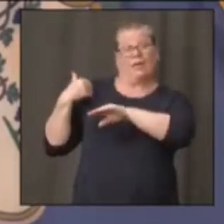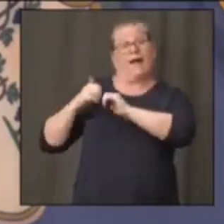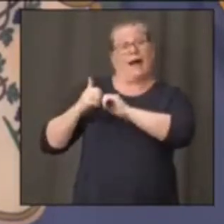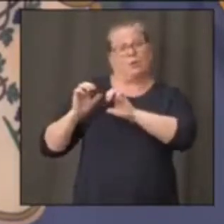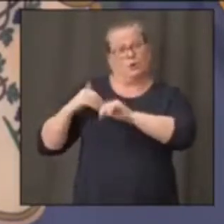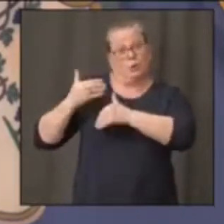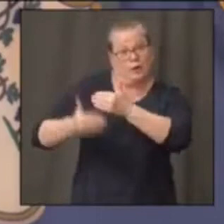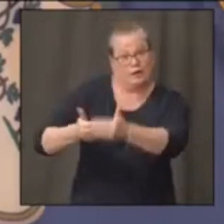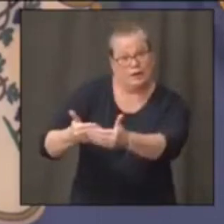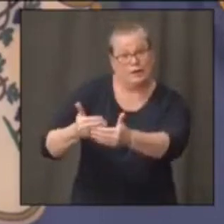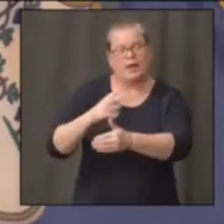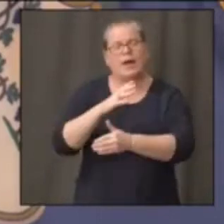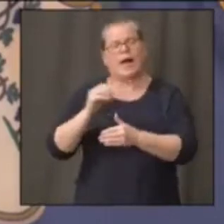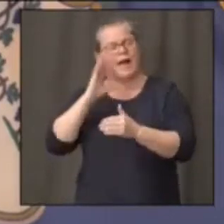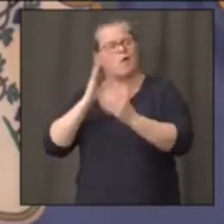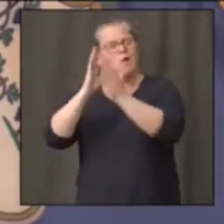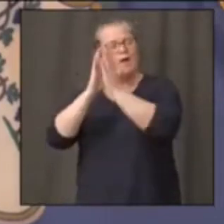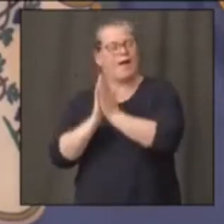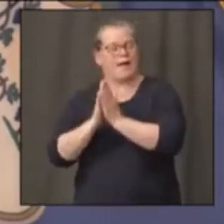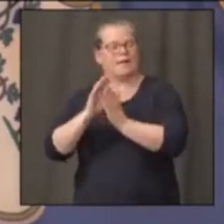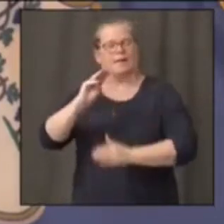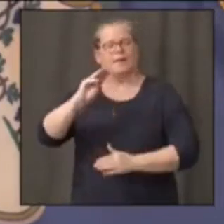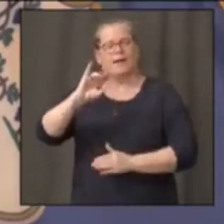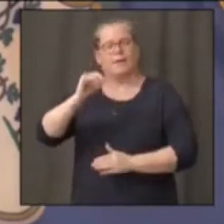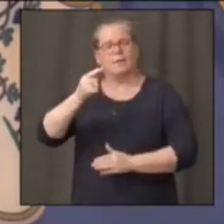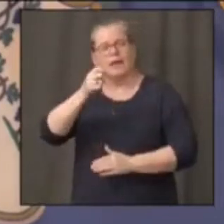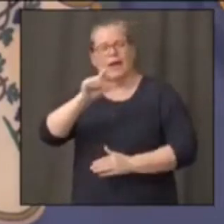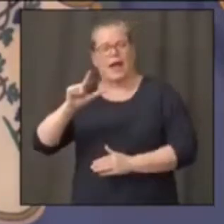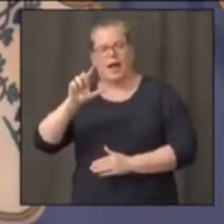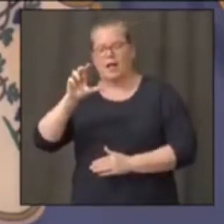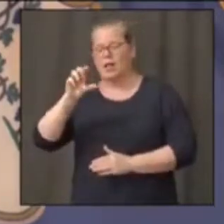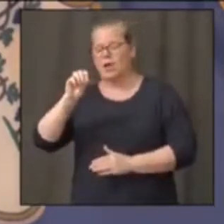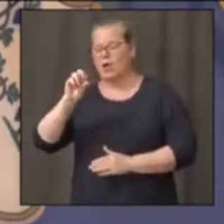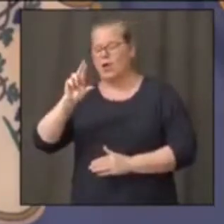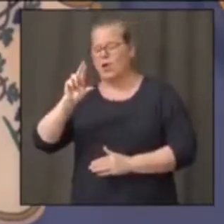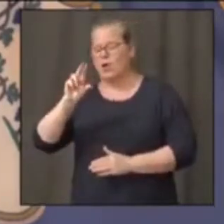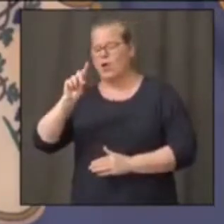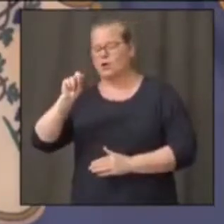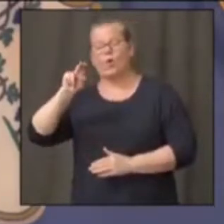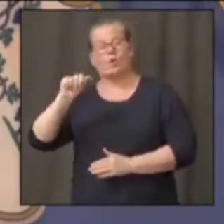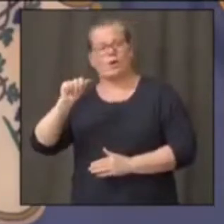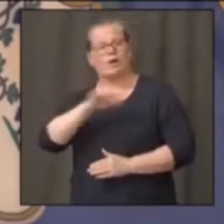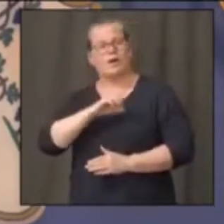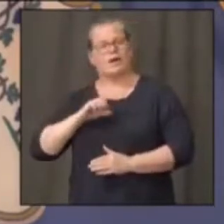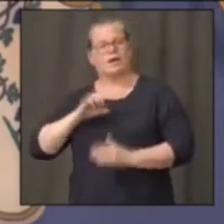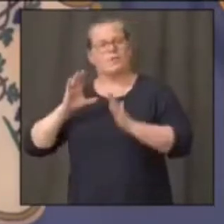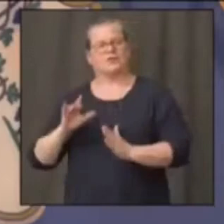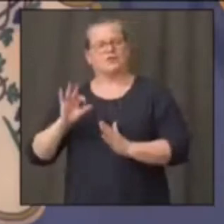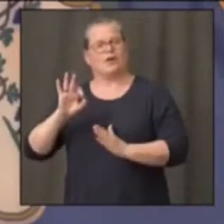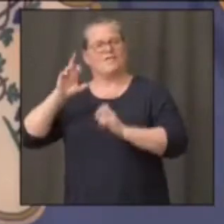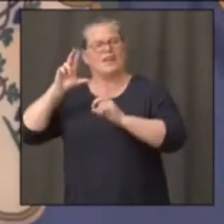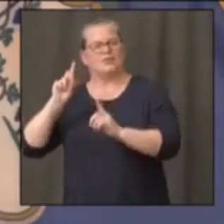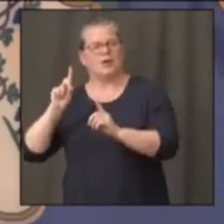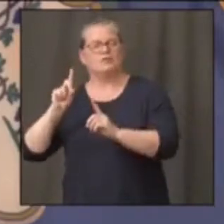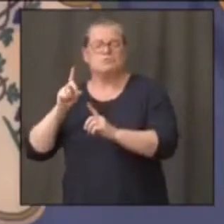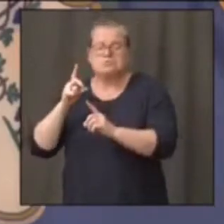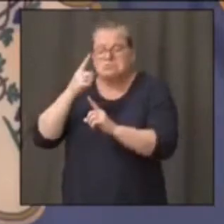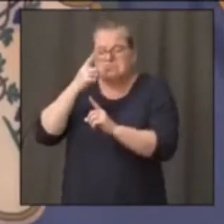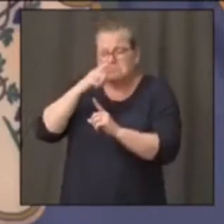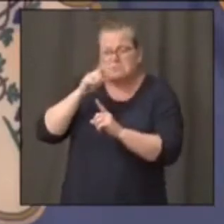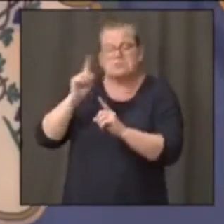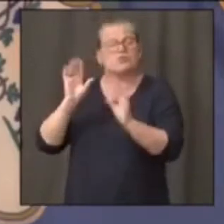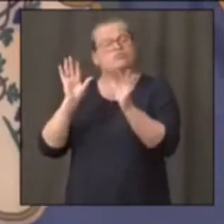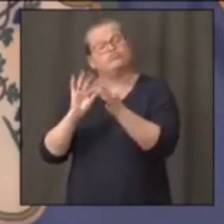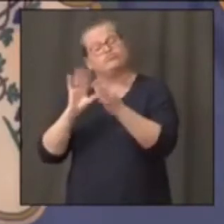ask Miguel Cordon, our Commissioner of Education, just to say a few words with 5 days to go before our superintendents provide